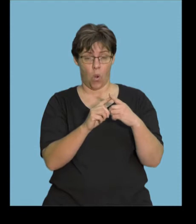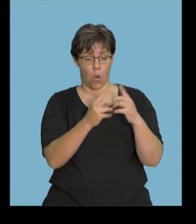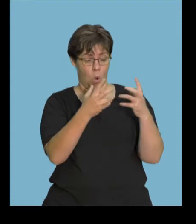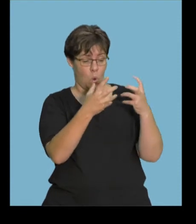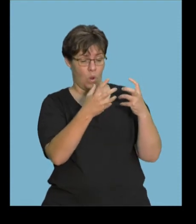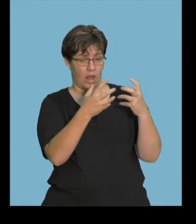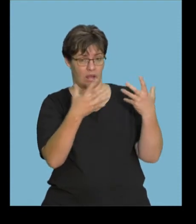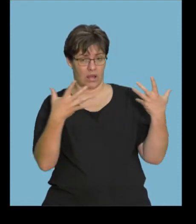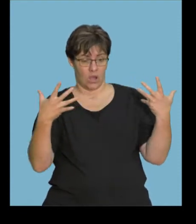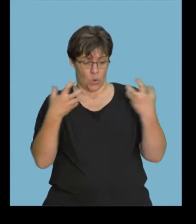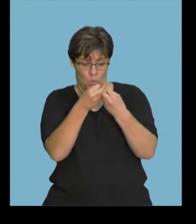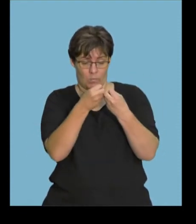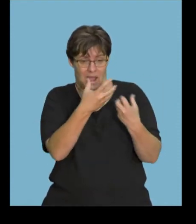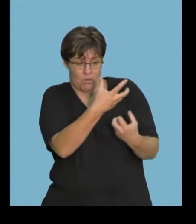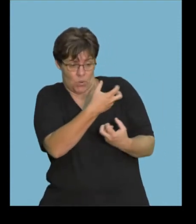attraction, okay,